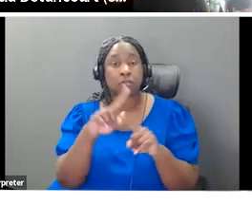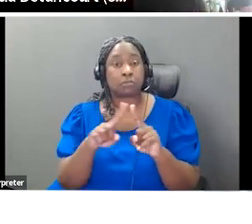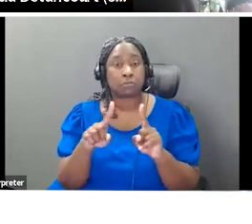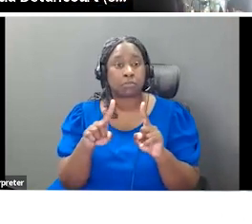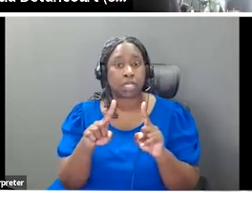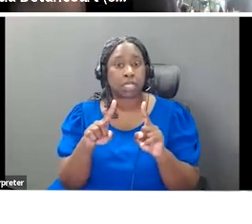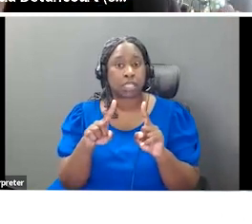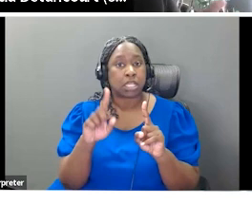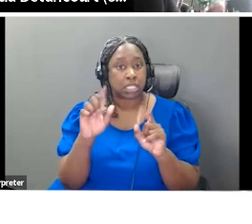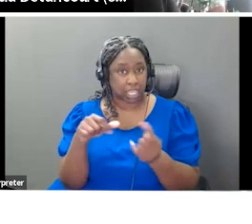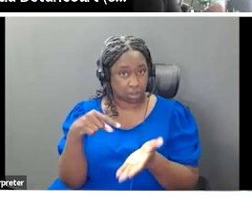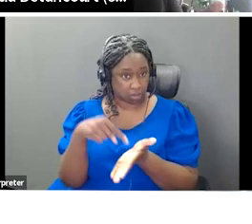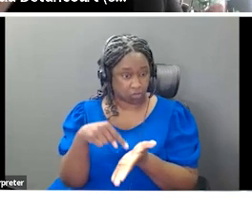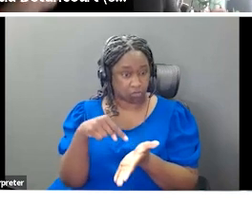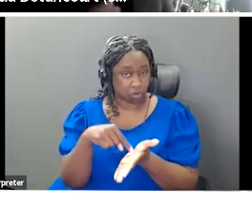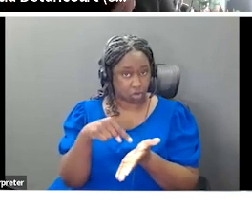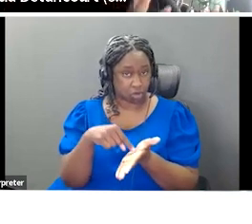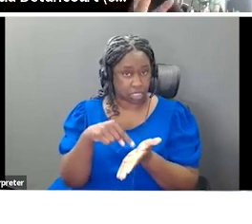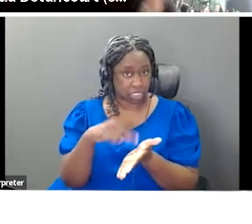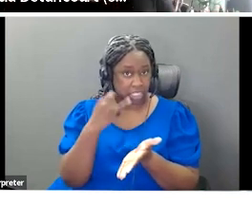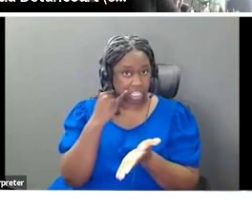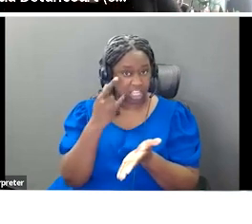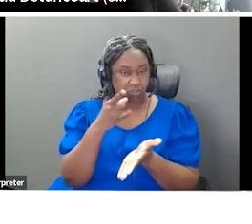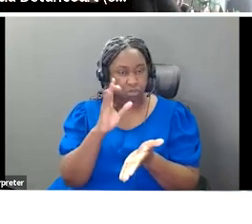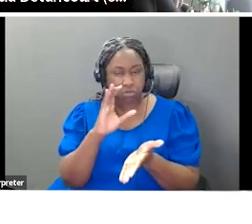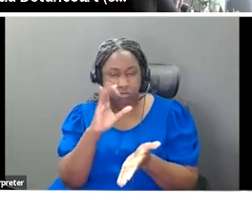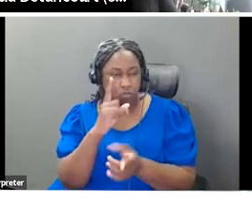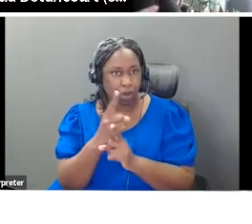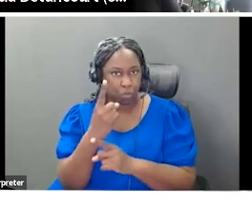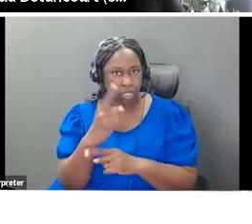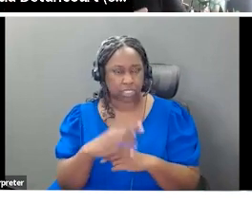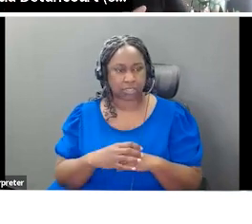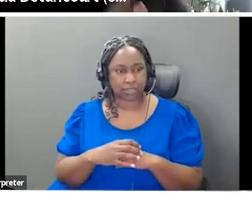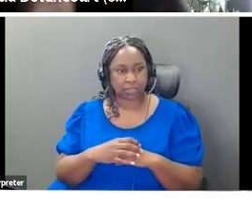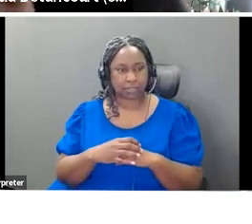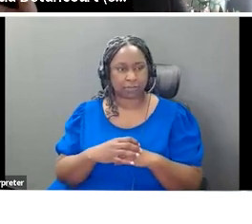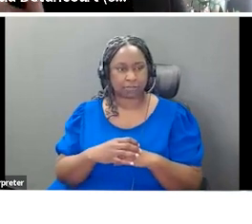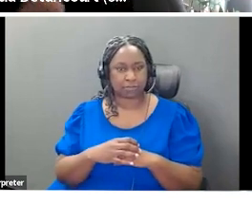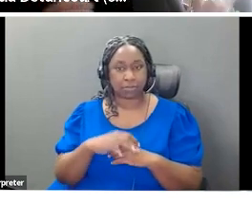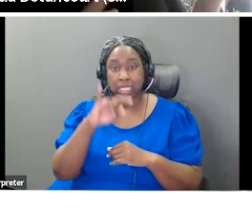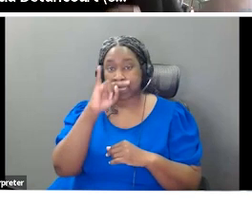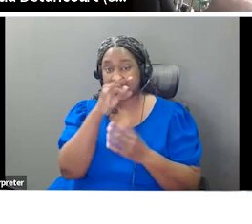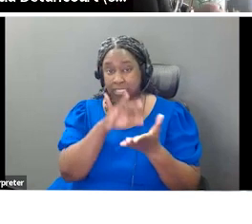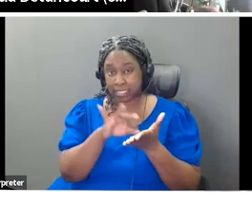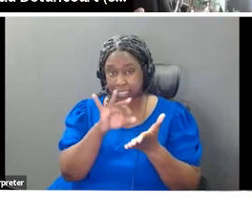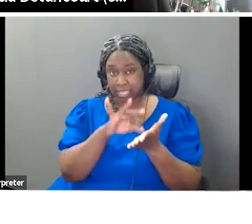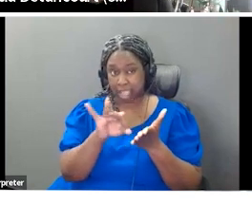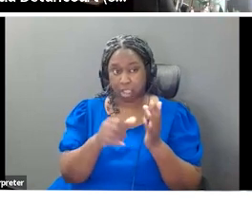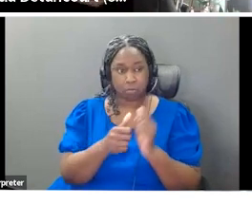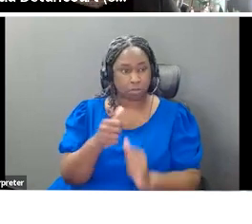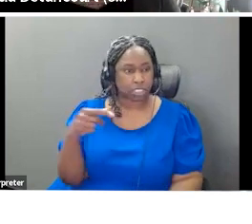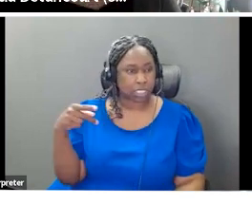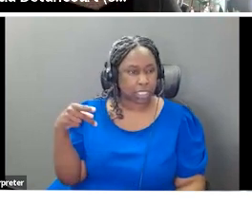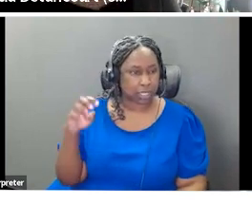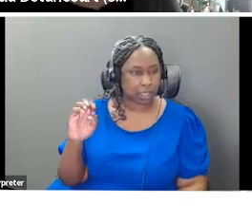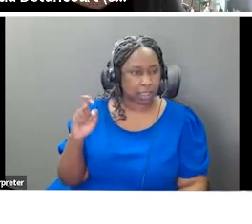quite affordable if you look for the right ones. So for Kids Count, we use mostly Pexels, this one on the